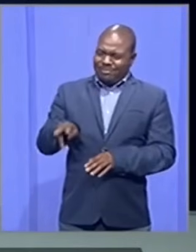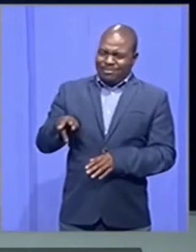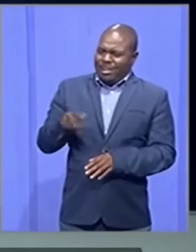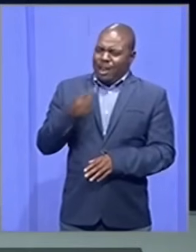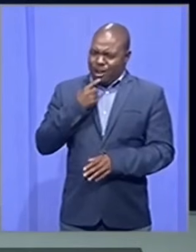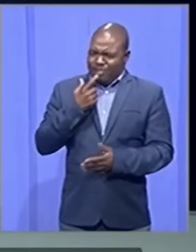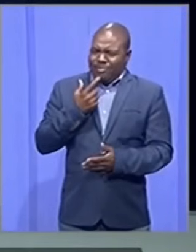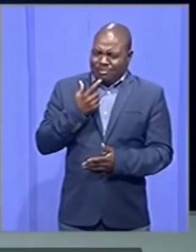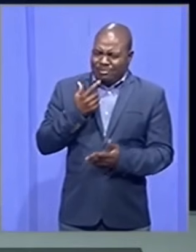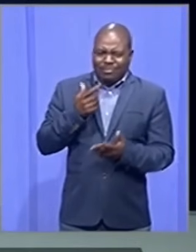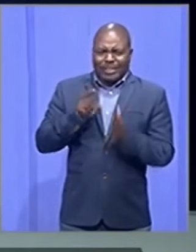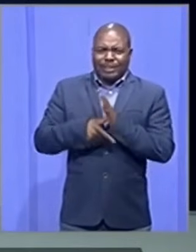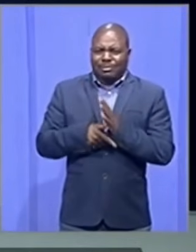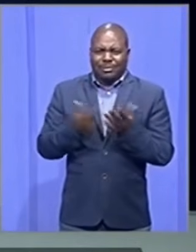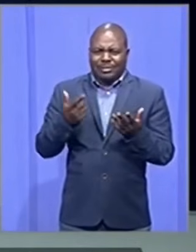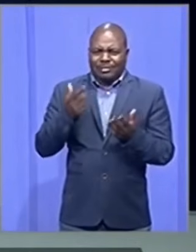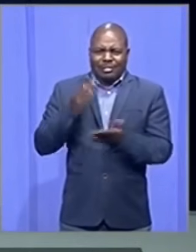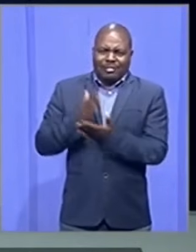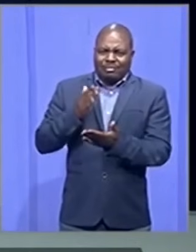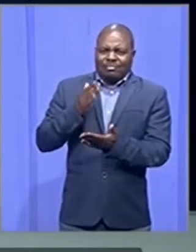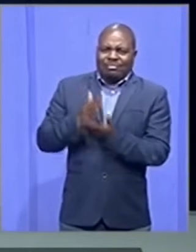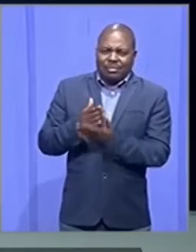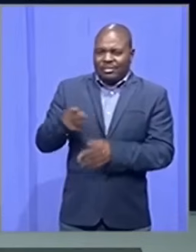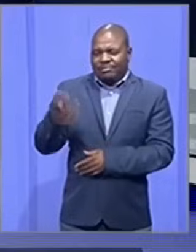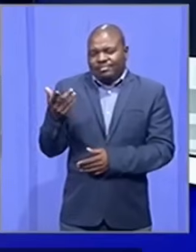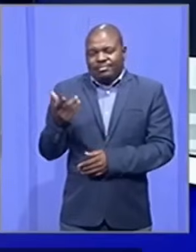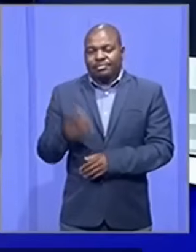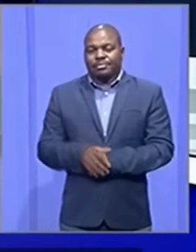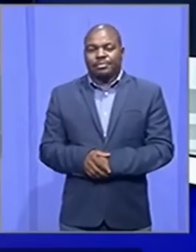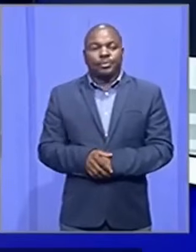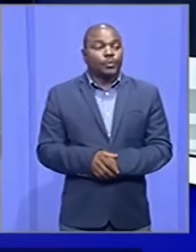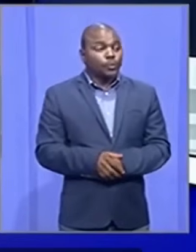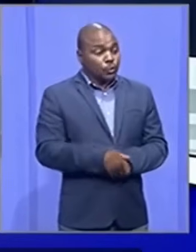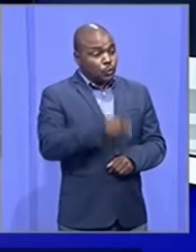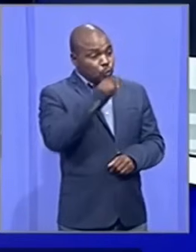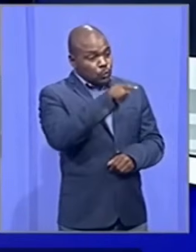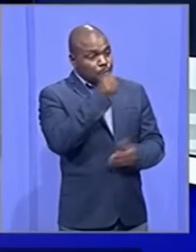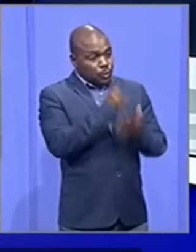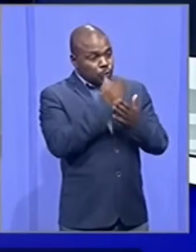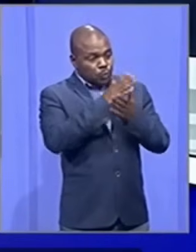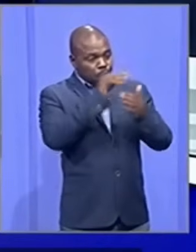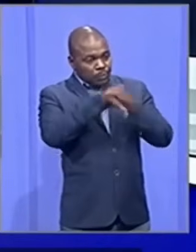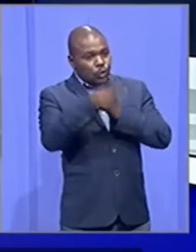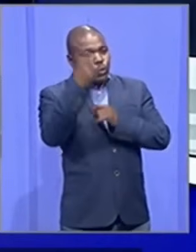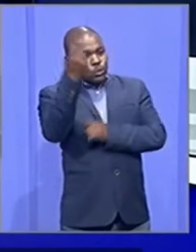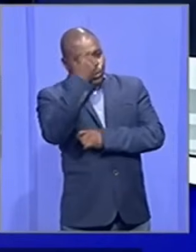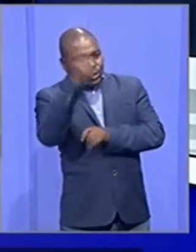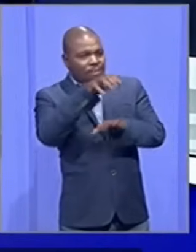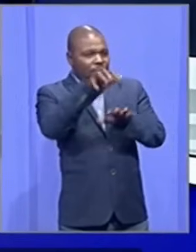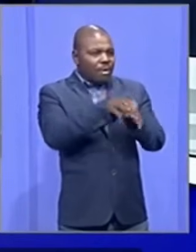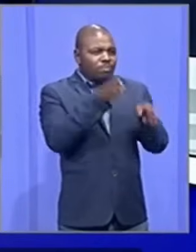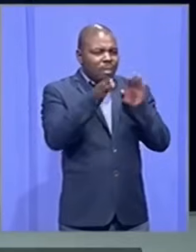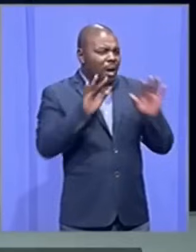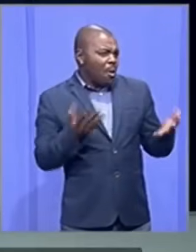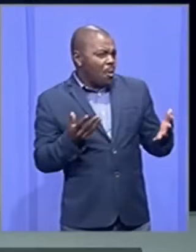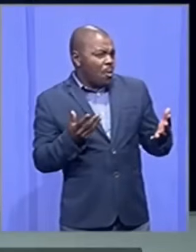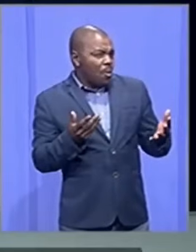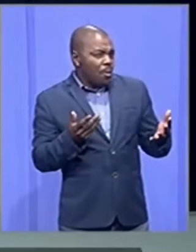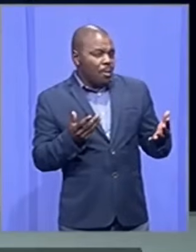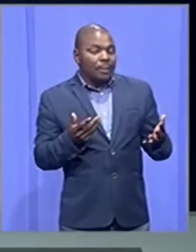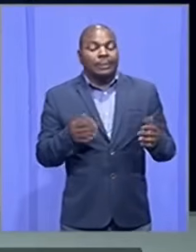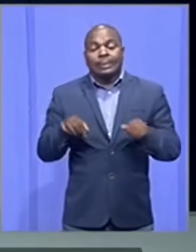ha o tseya e tla e fete ngwana le netefatsa jwang hore le fihlela metsi ya mahaeng le mapolasing jalo jwalo ho bua nnete haholo